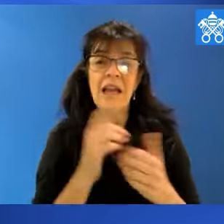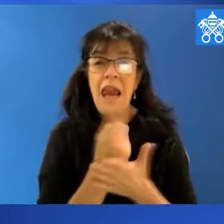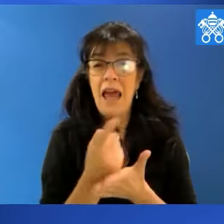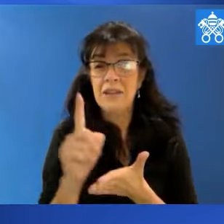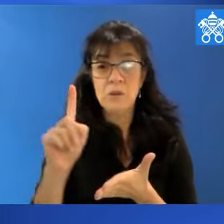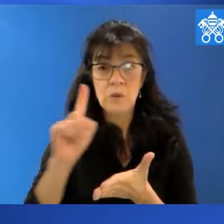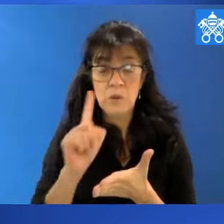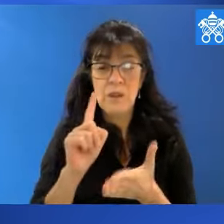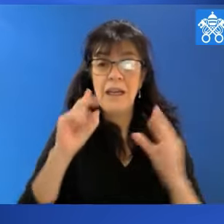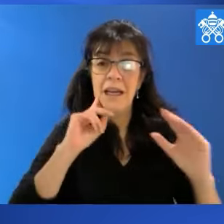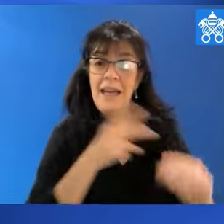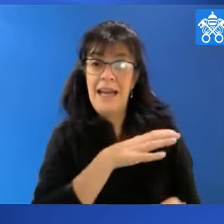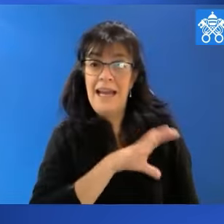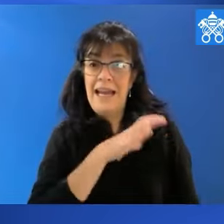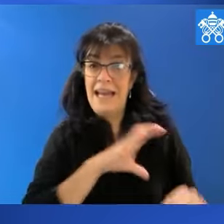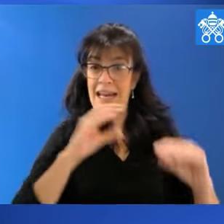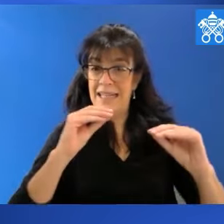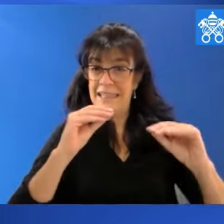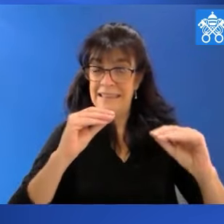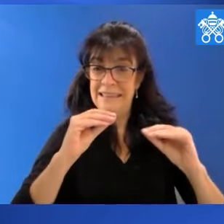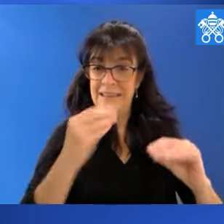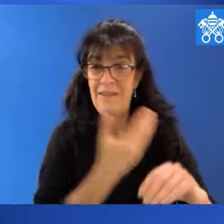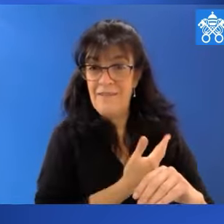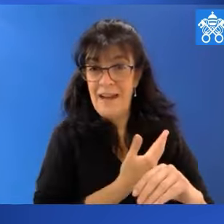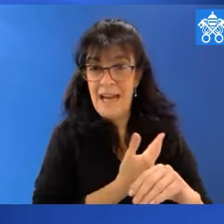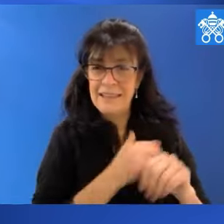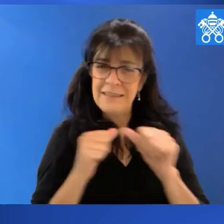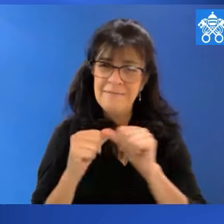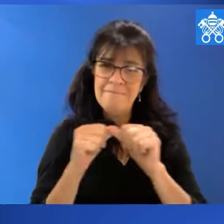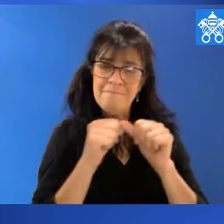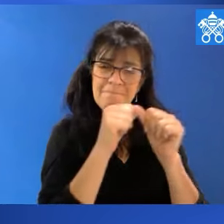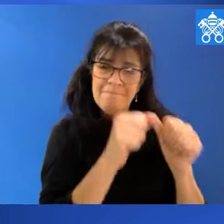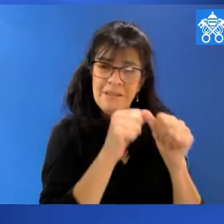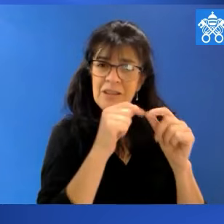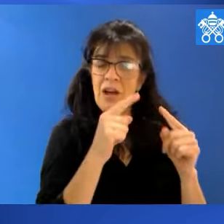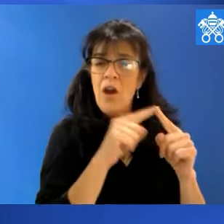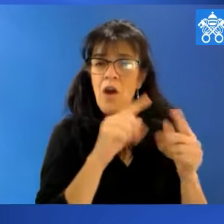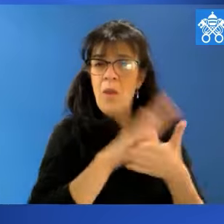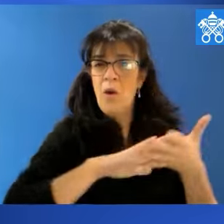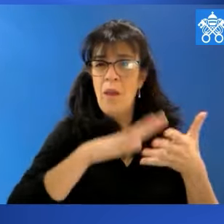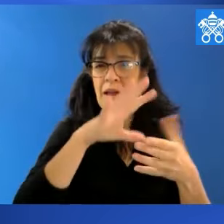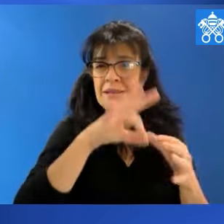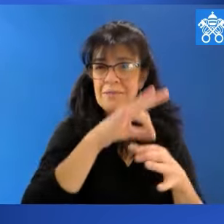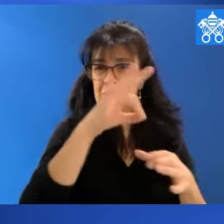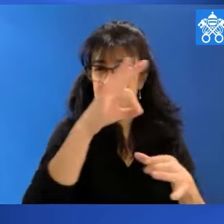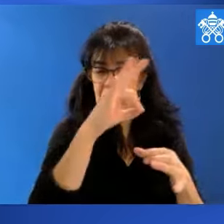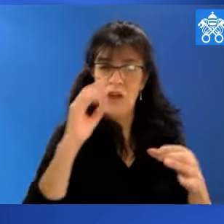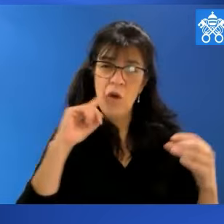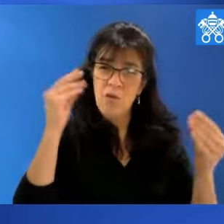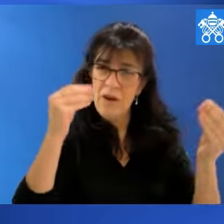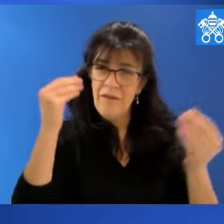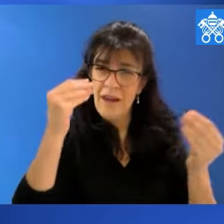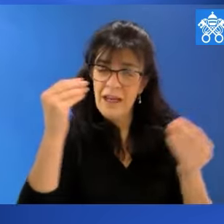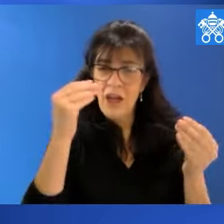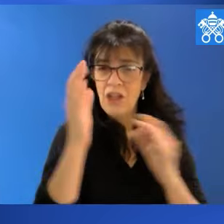Last week, catechesis, Pope Francis continues his catechesis series on the Holy Spirit, and he